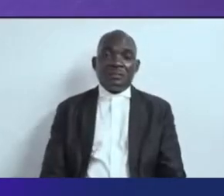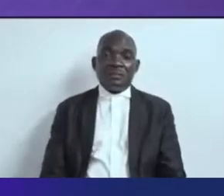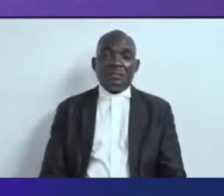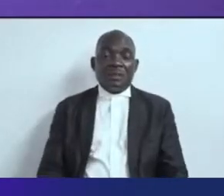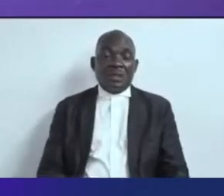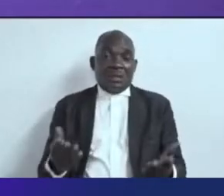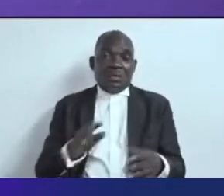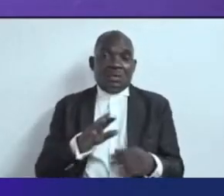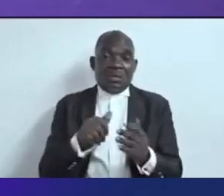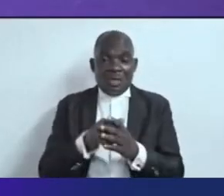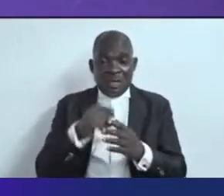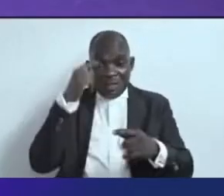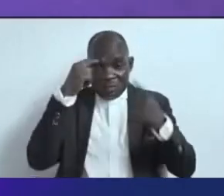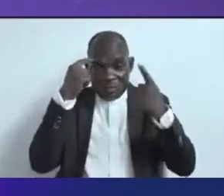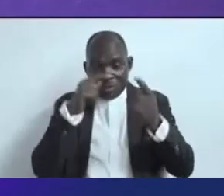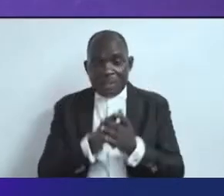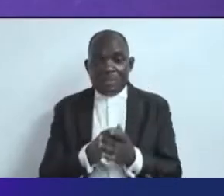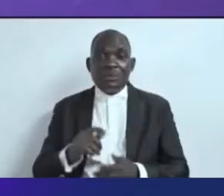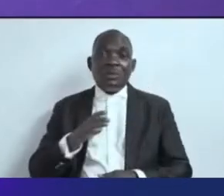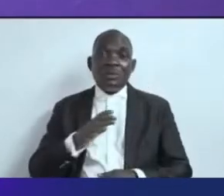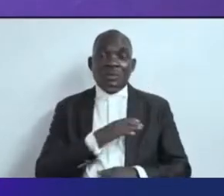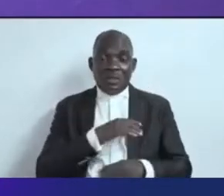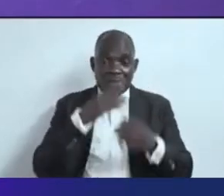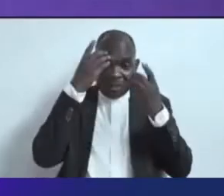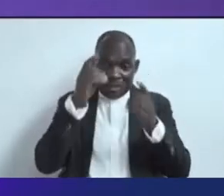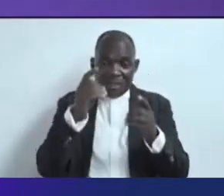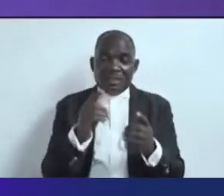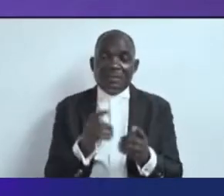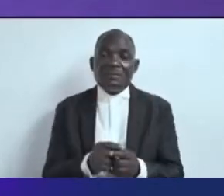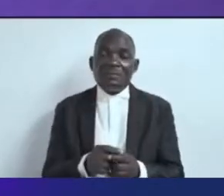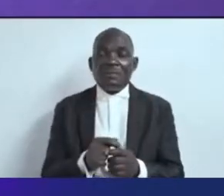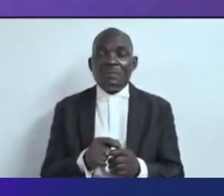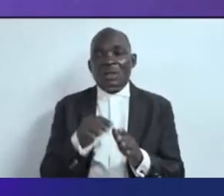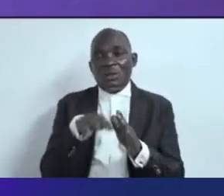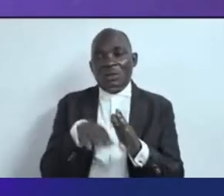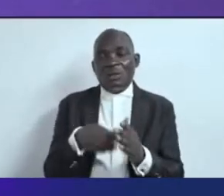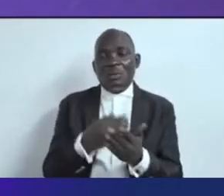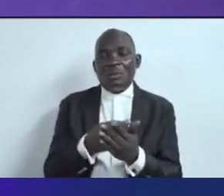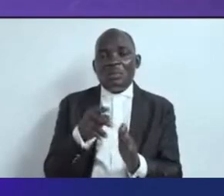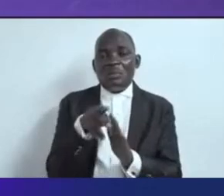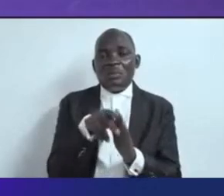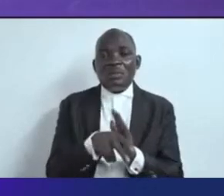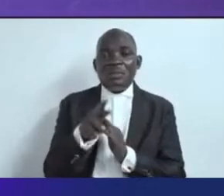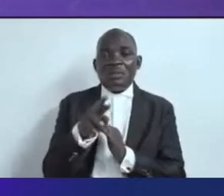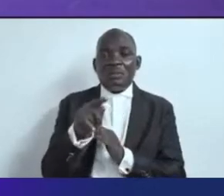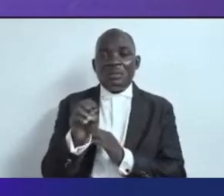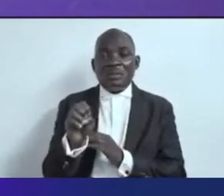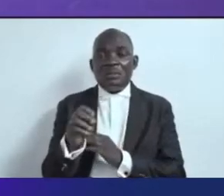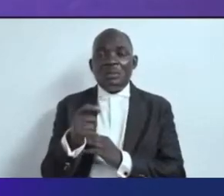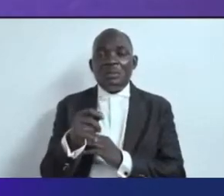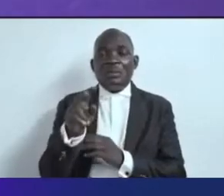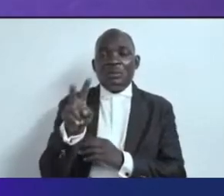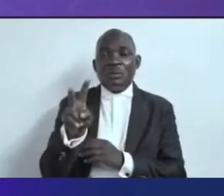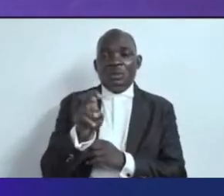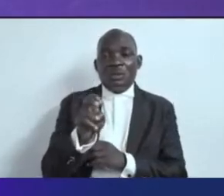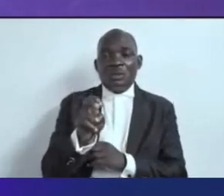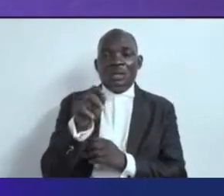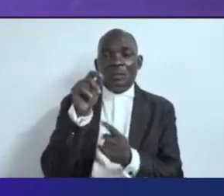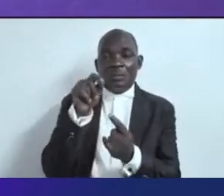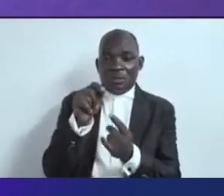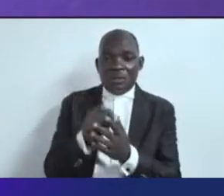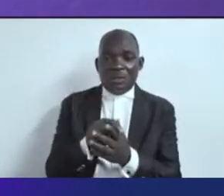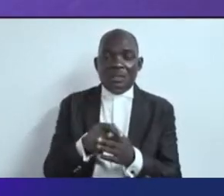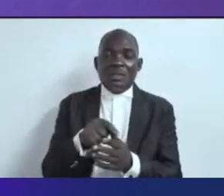Given these considerations, the committee decided to lower the monetary policy rate by 200 basis points